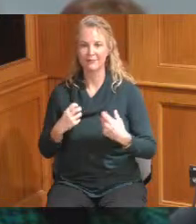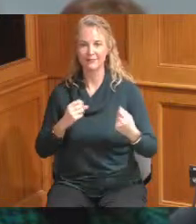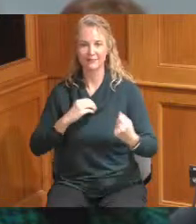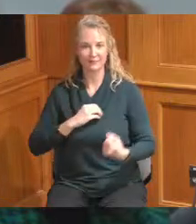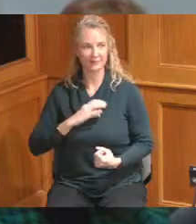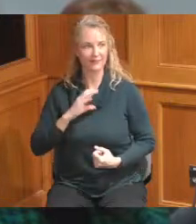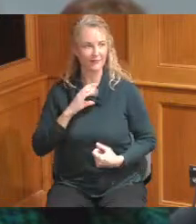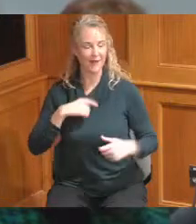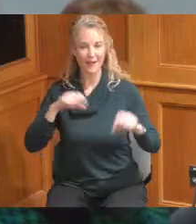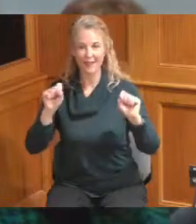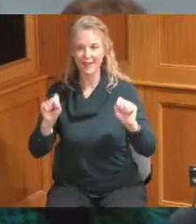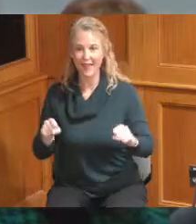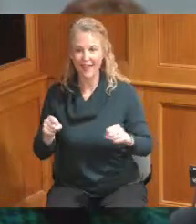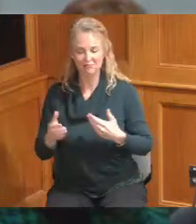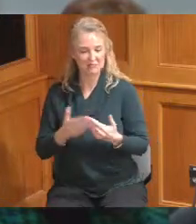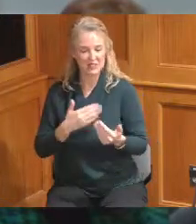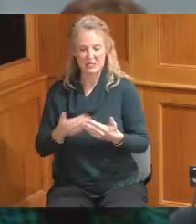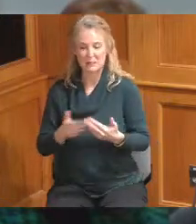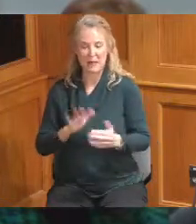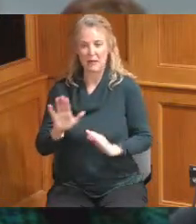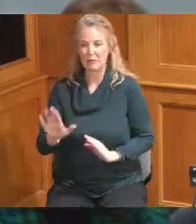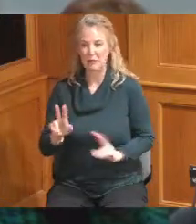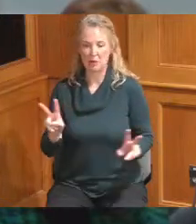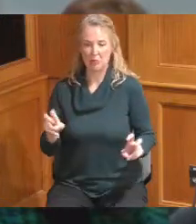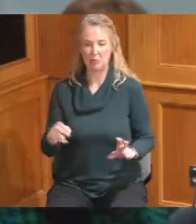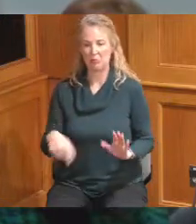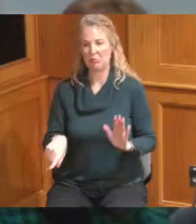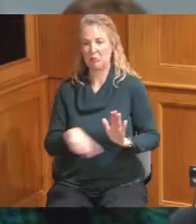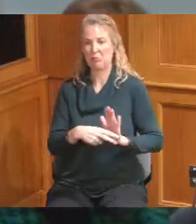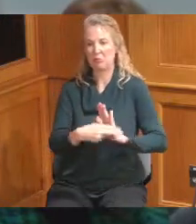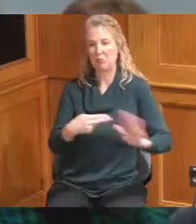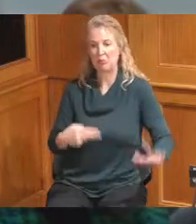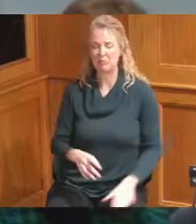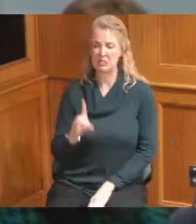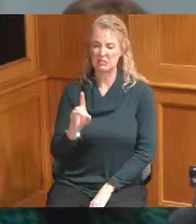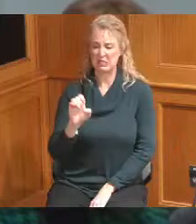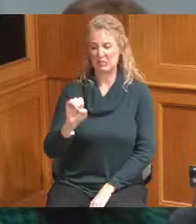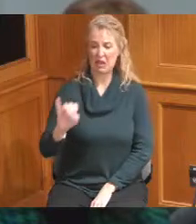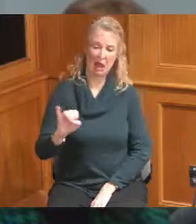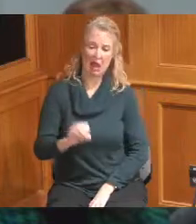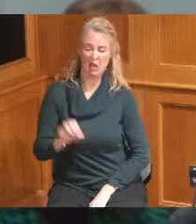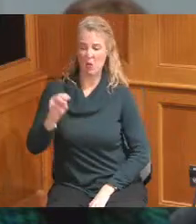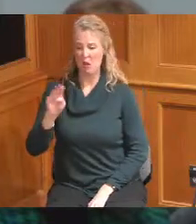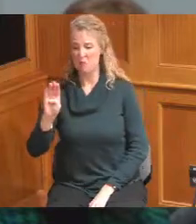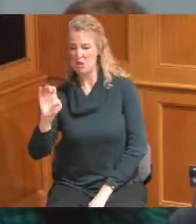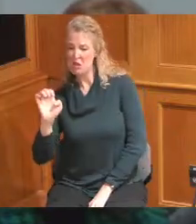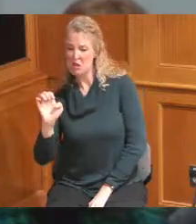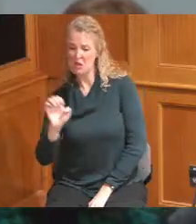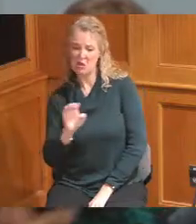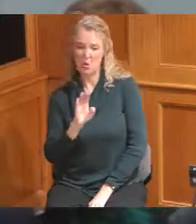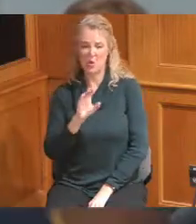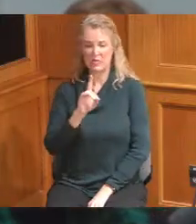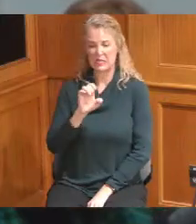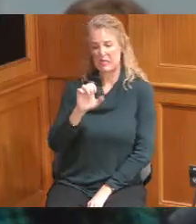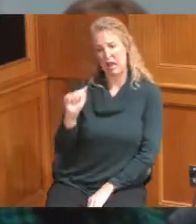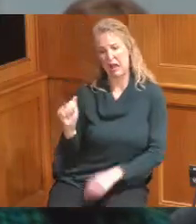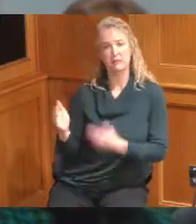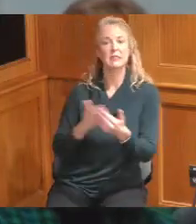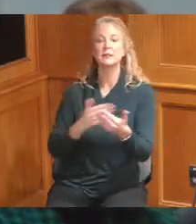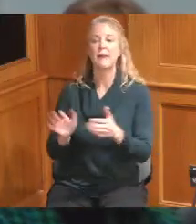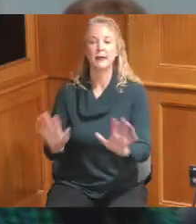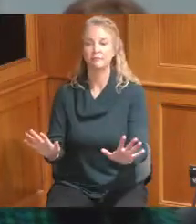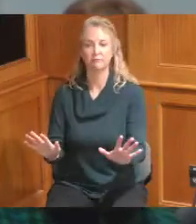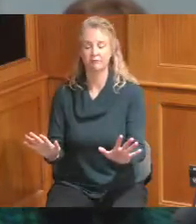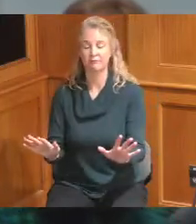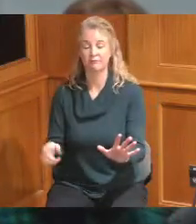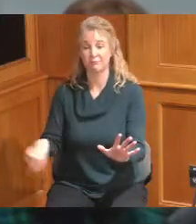succeed, regardless what somebody call you, whether it's DEI or MBE or DEA, it doesn't matter. Because